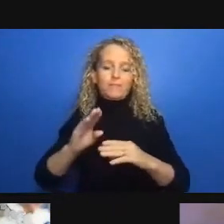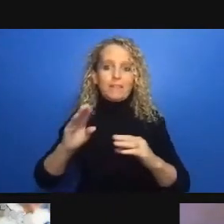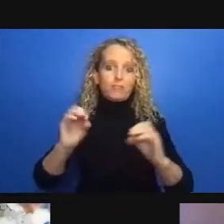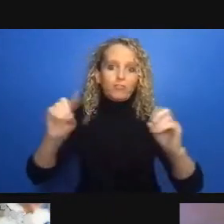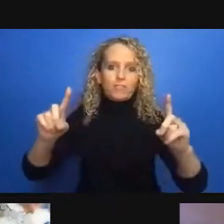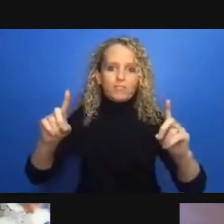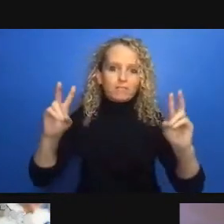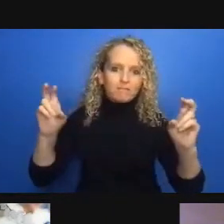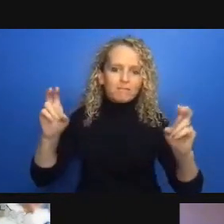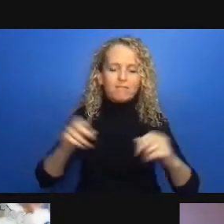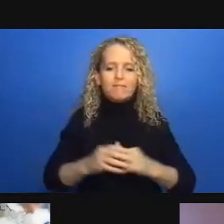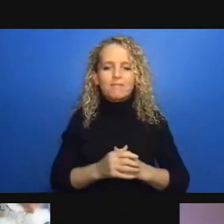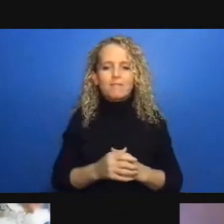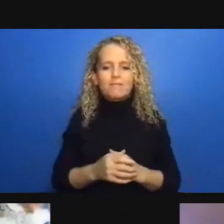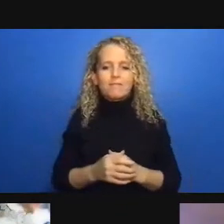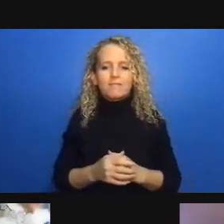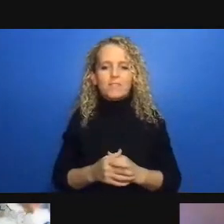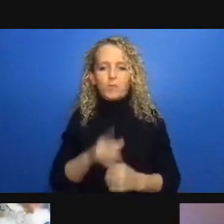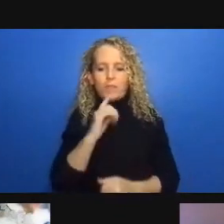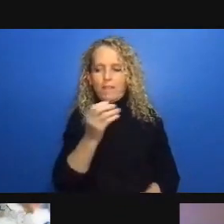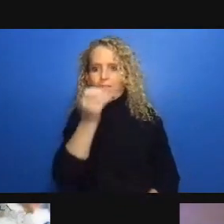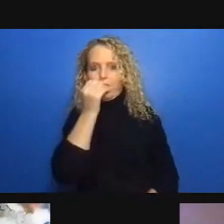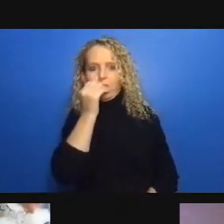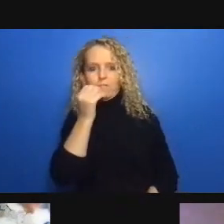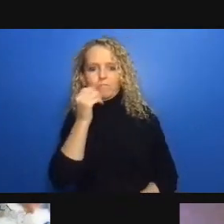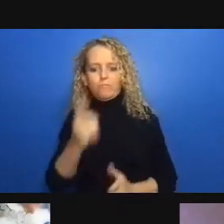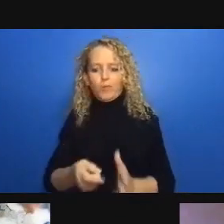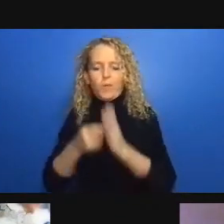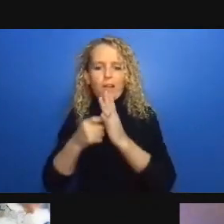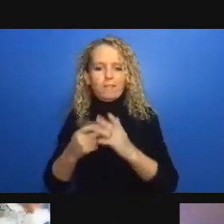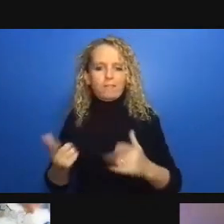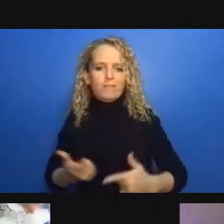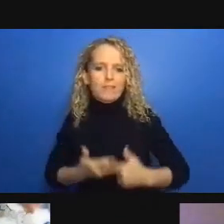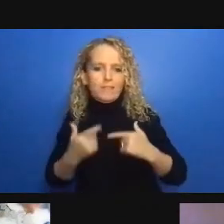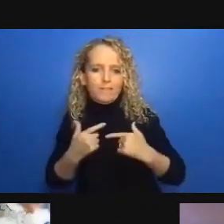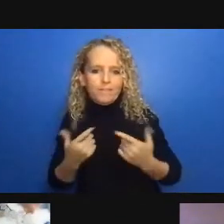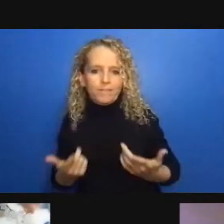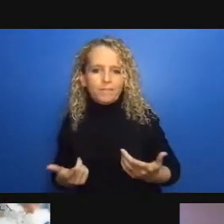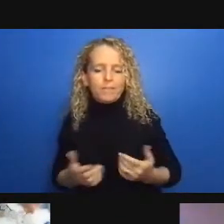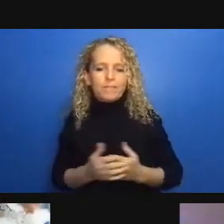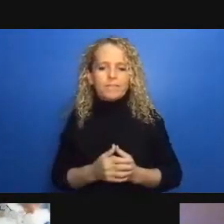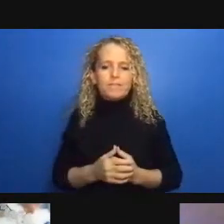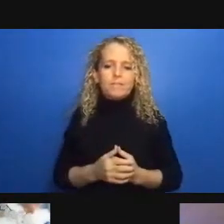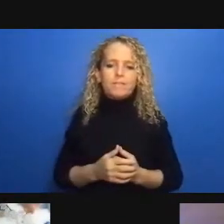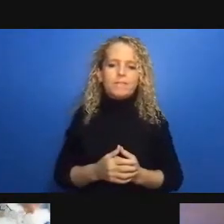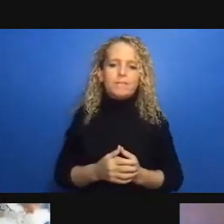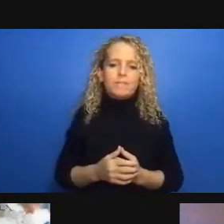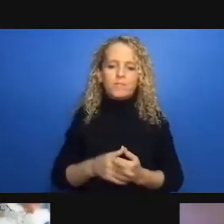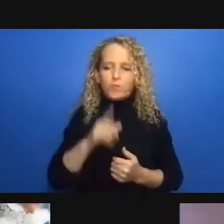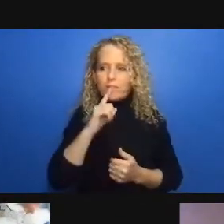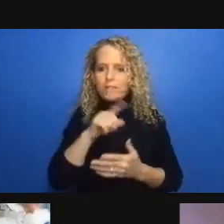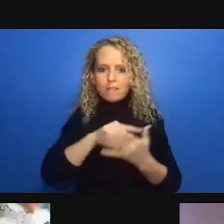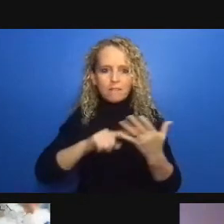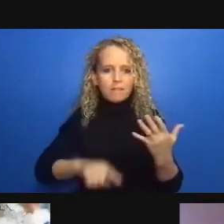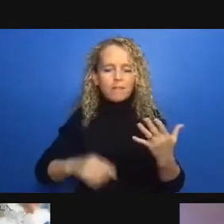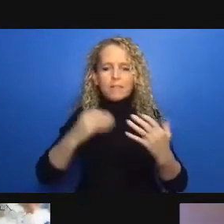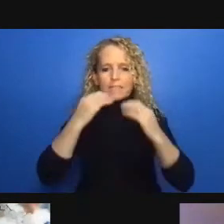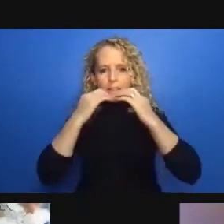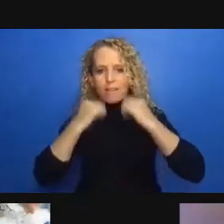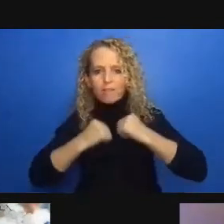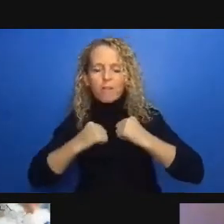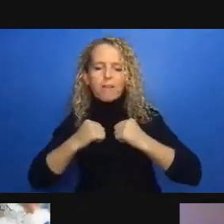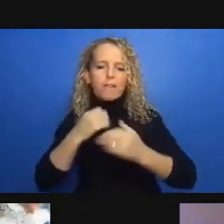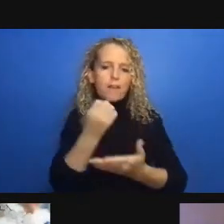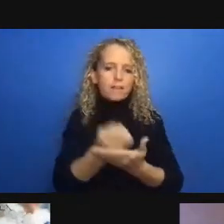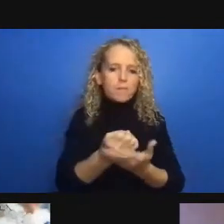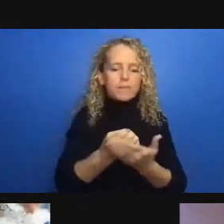is our lifeblood, and it's everything to us. Like, it is of all those things I mentioned. It is sacred, and it's